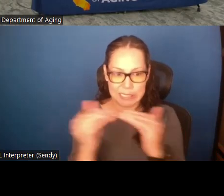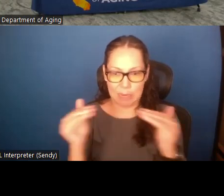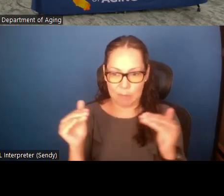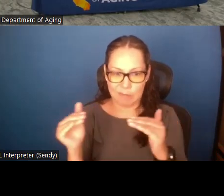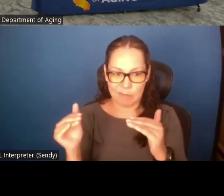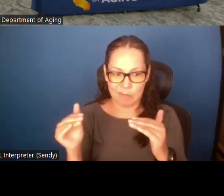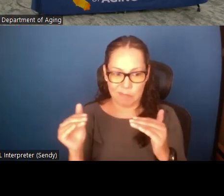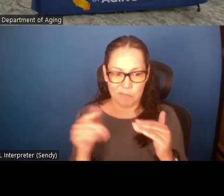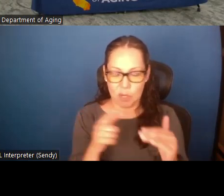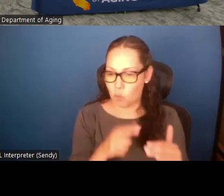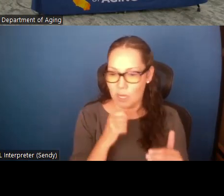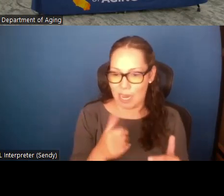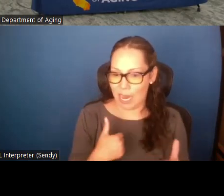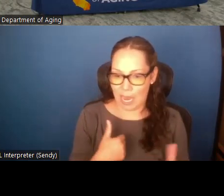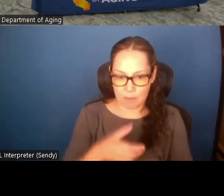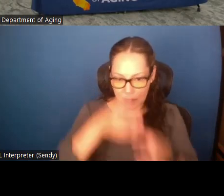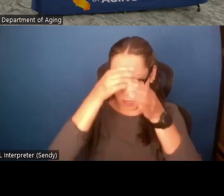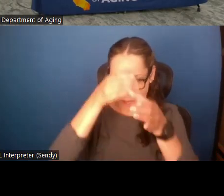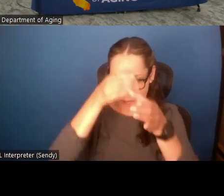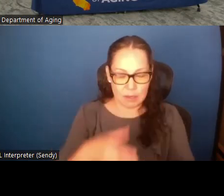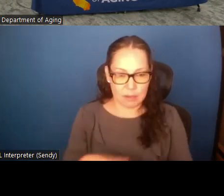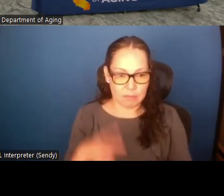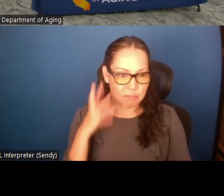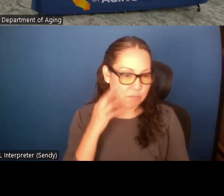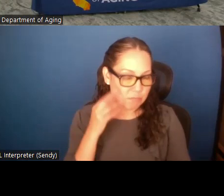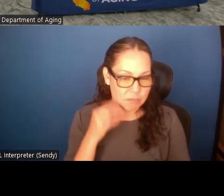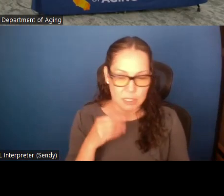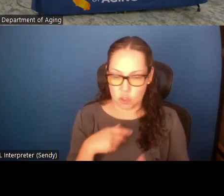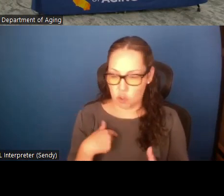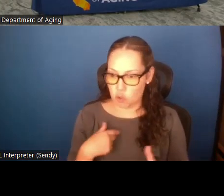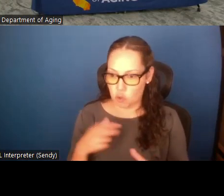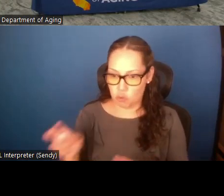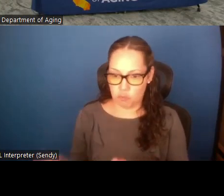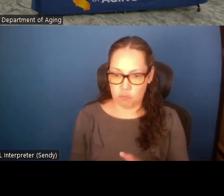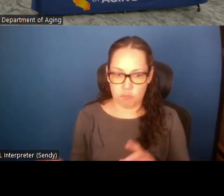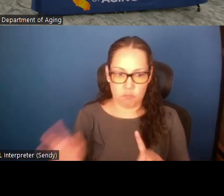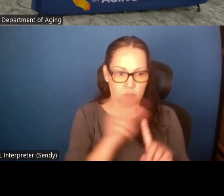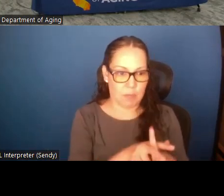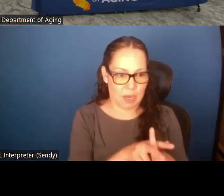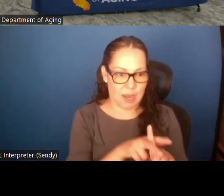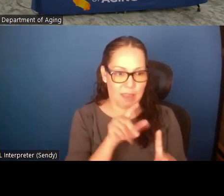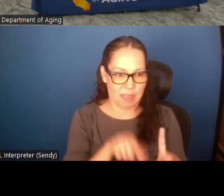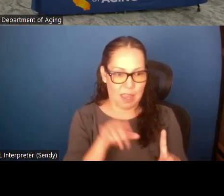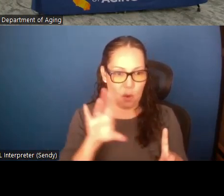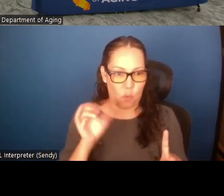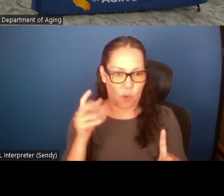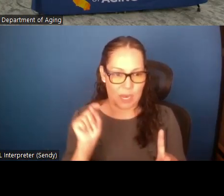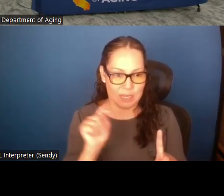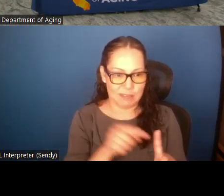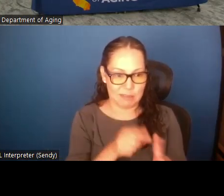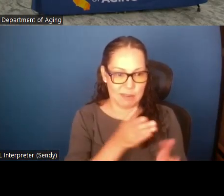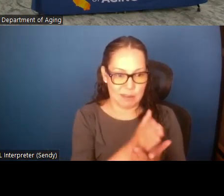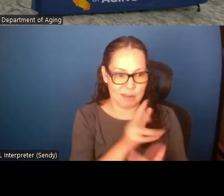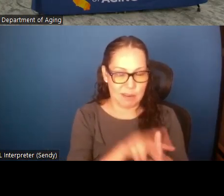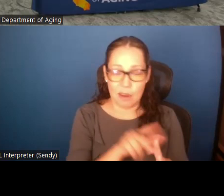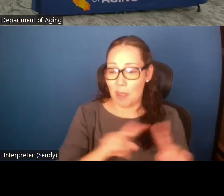the right people or the expertise to really go down that path. But that is something that the legislature could absolutely